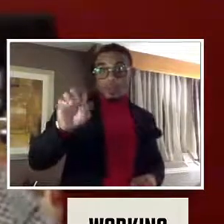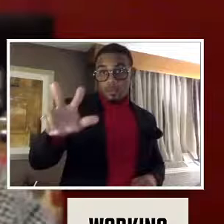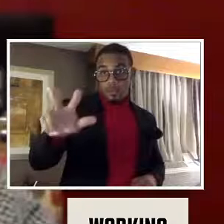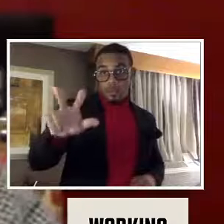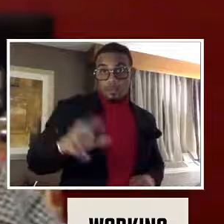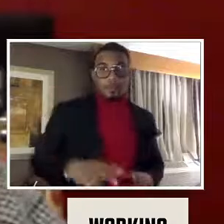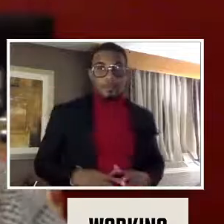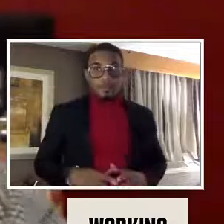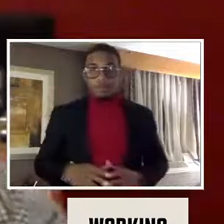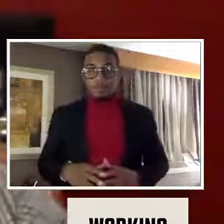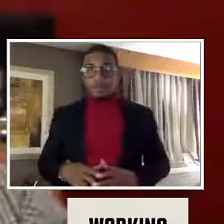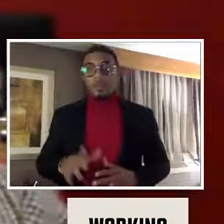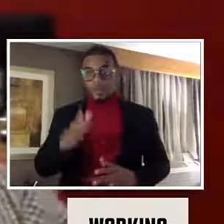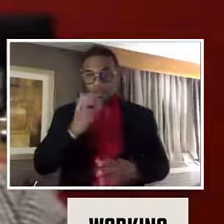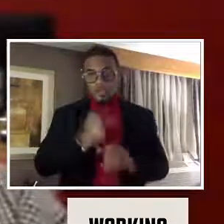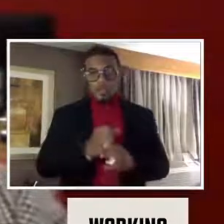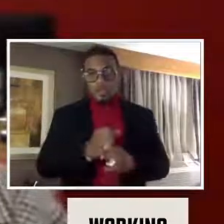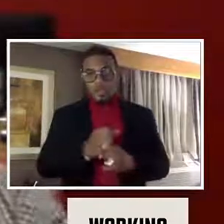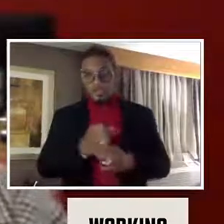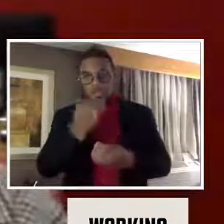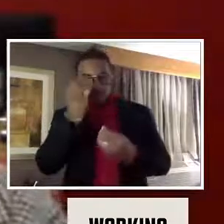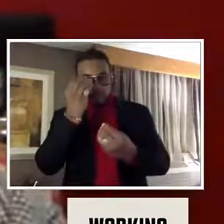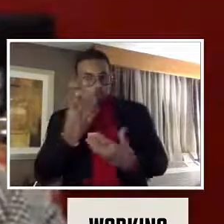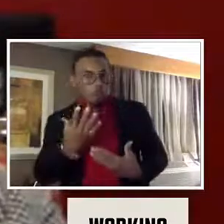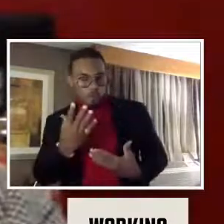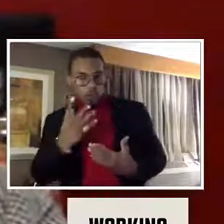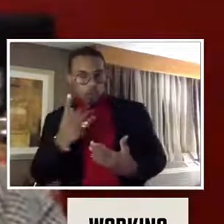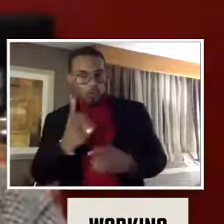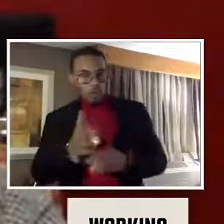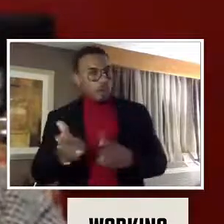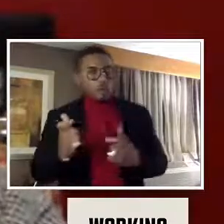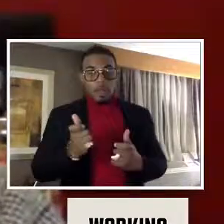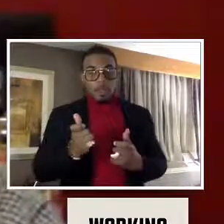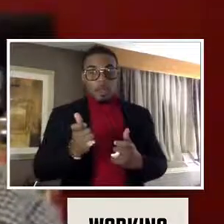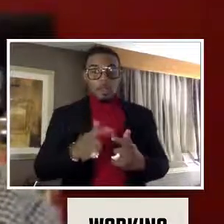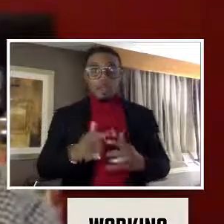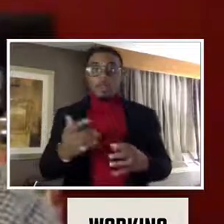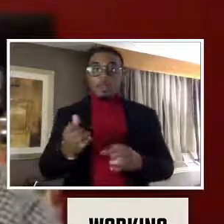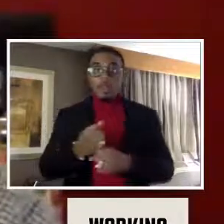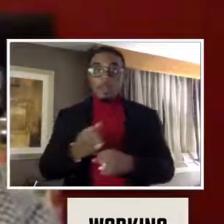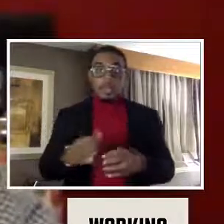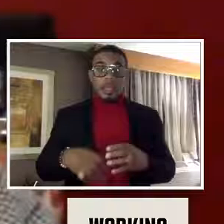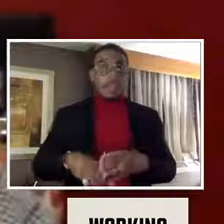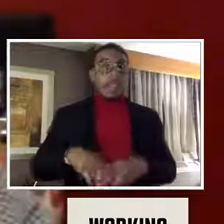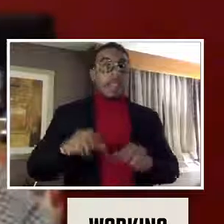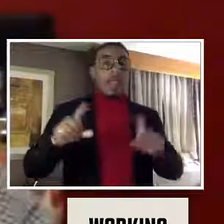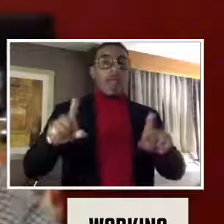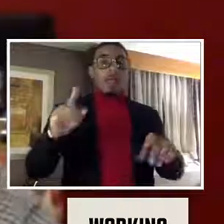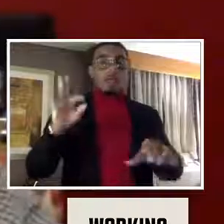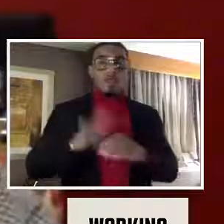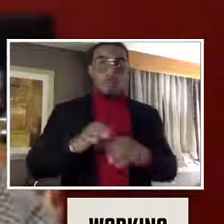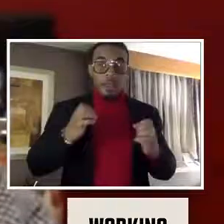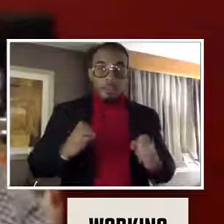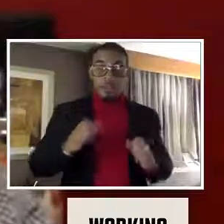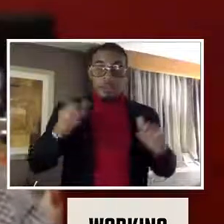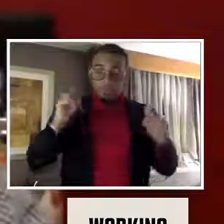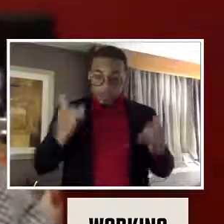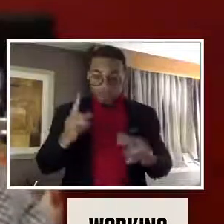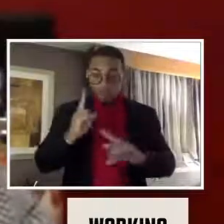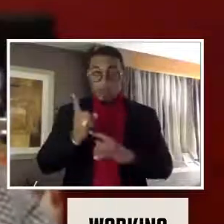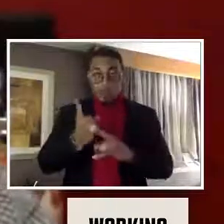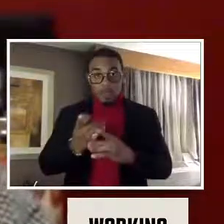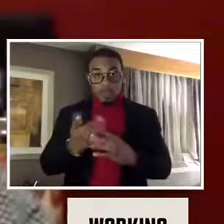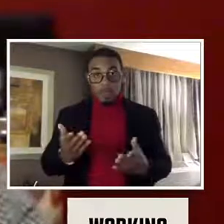30403. And you'll get plugged into right away to get out the vote efforts. This moment